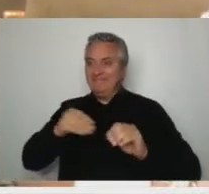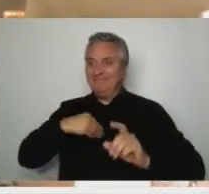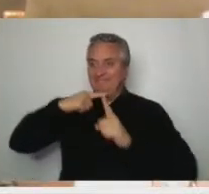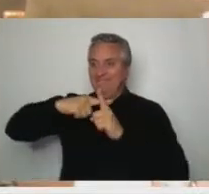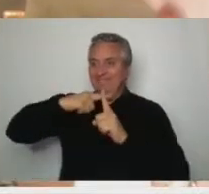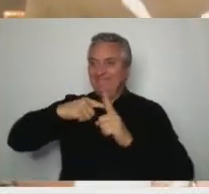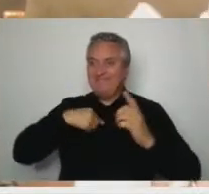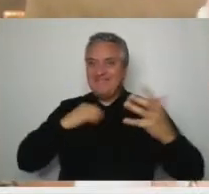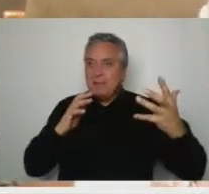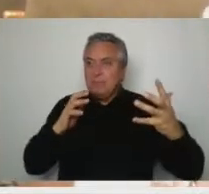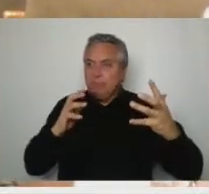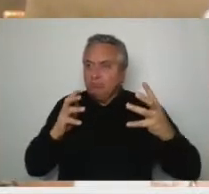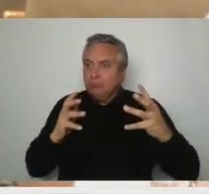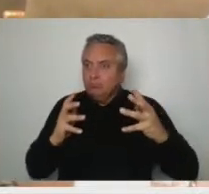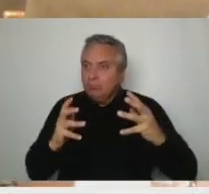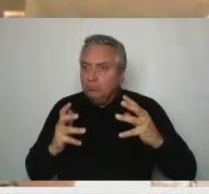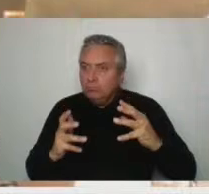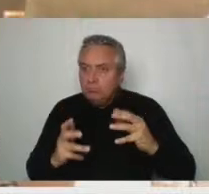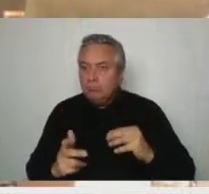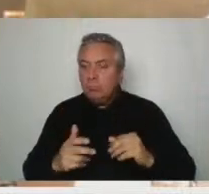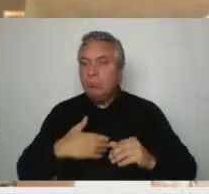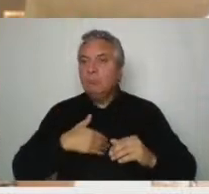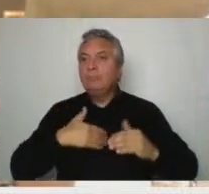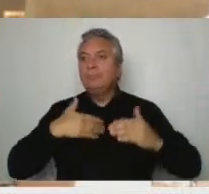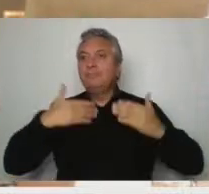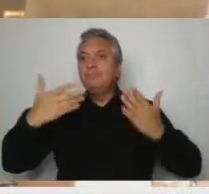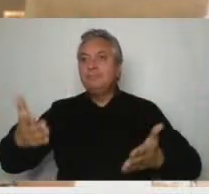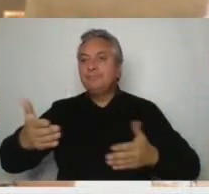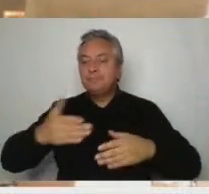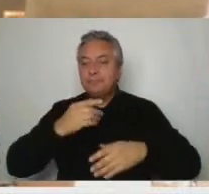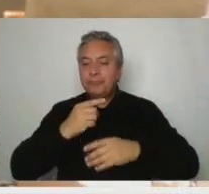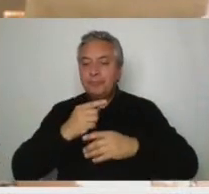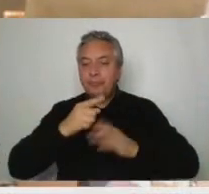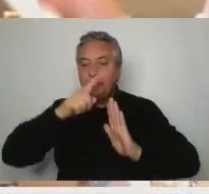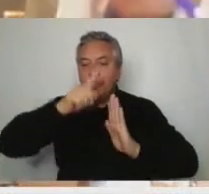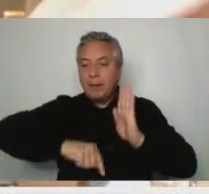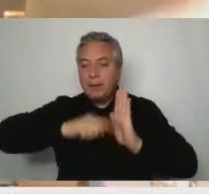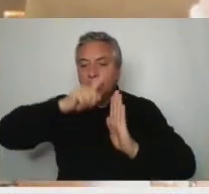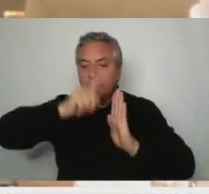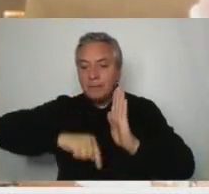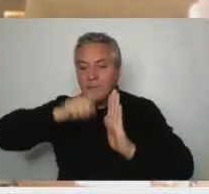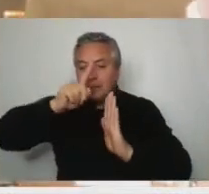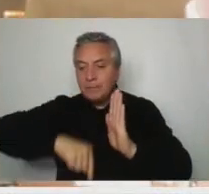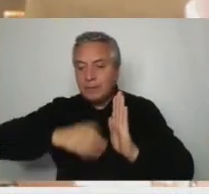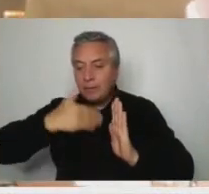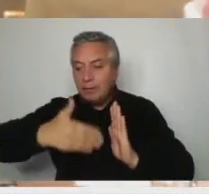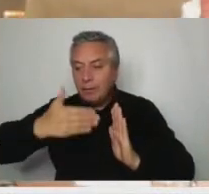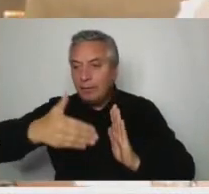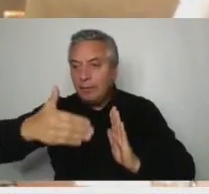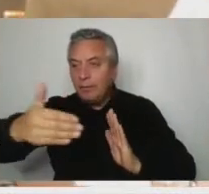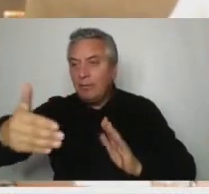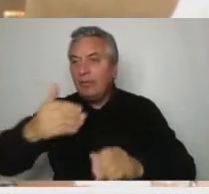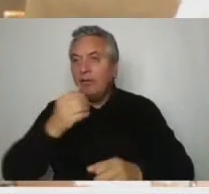different school level dimensions have an impact on the students' experience.